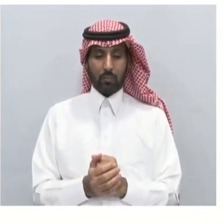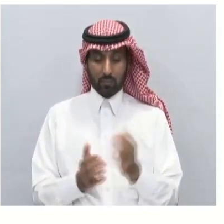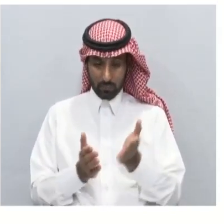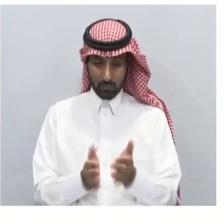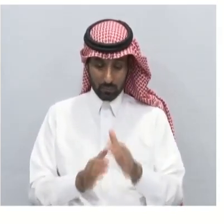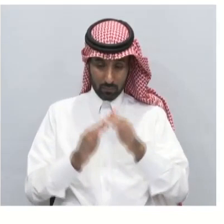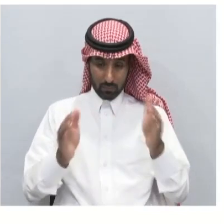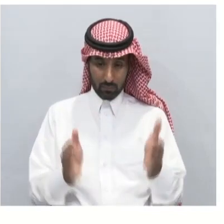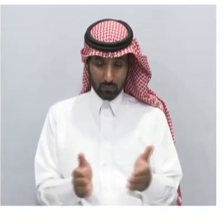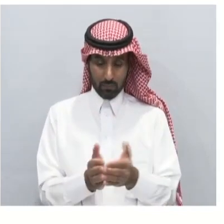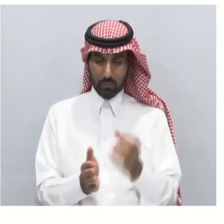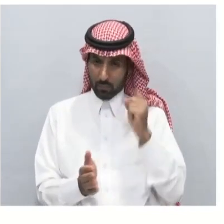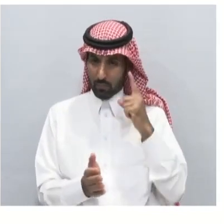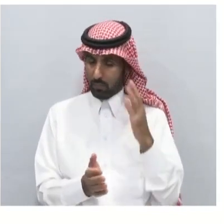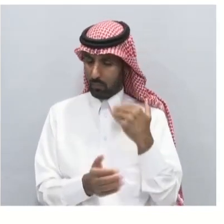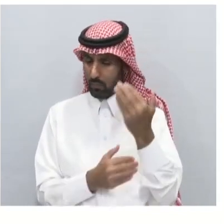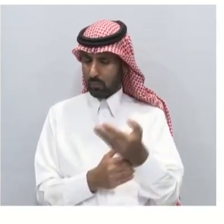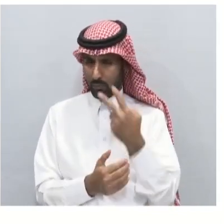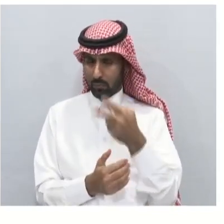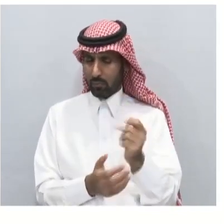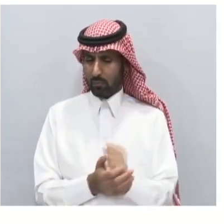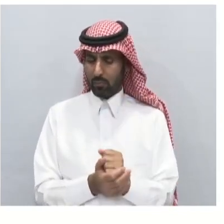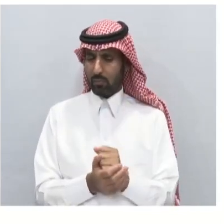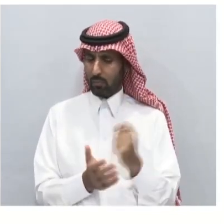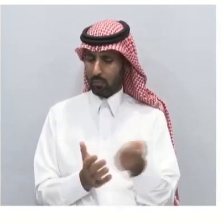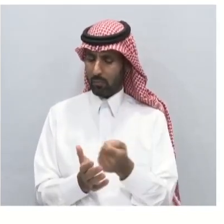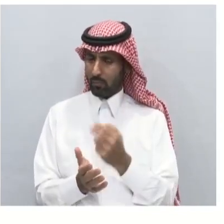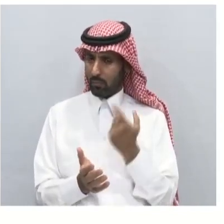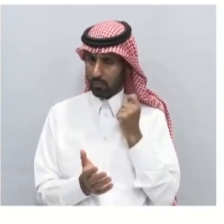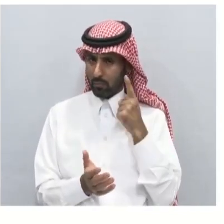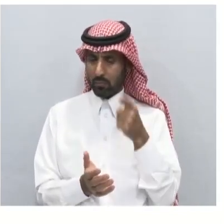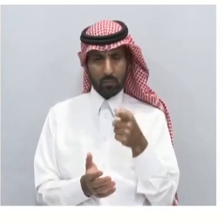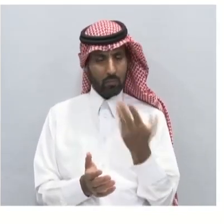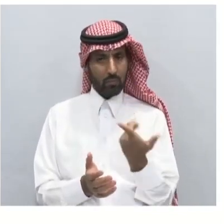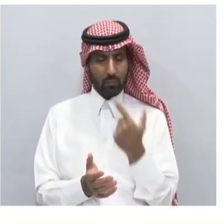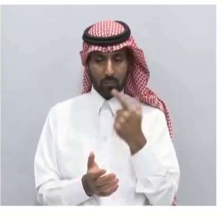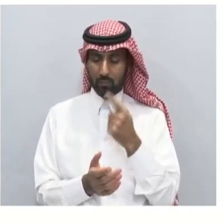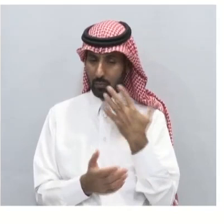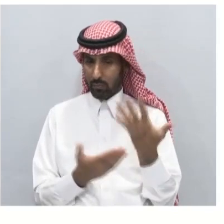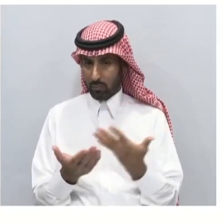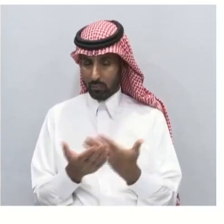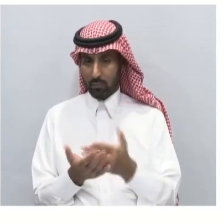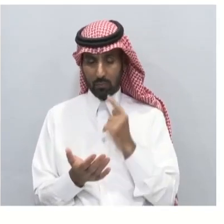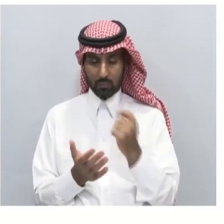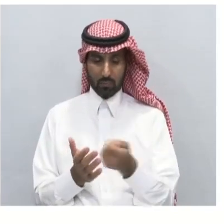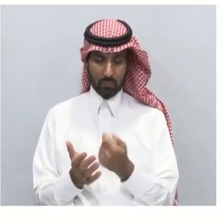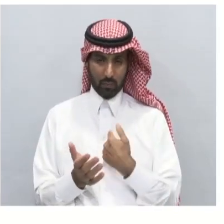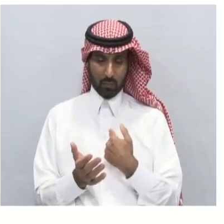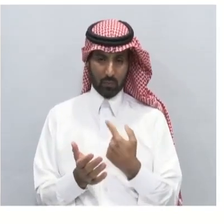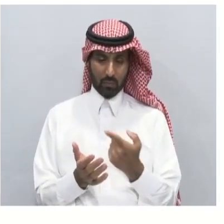we have your idea. Write your ideas. What do you think? Think about other situations. I wrote